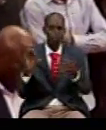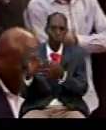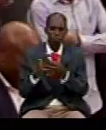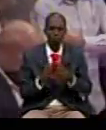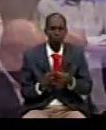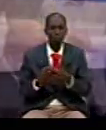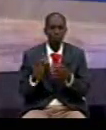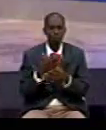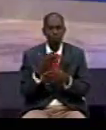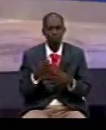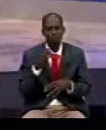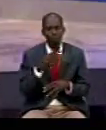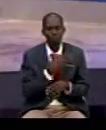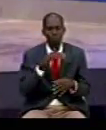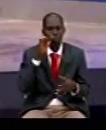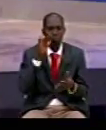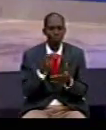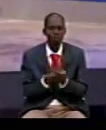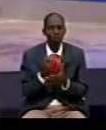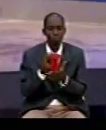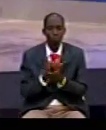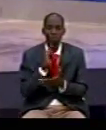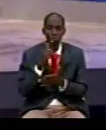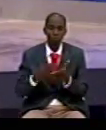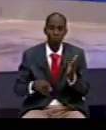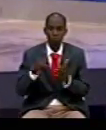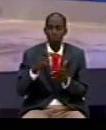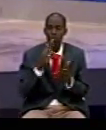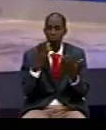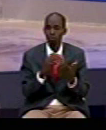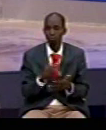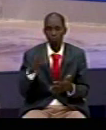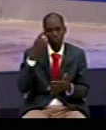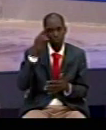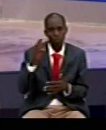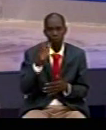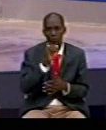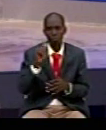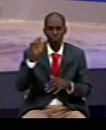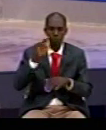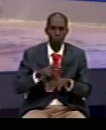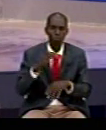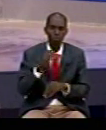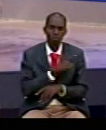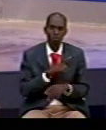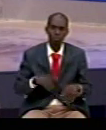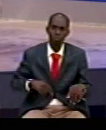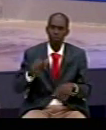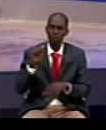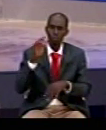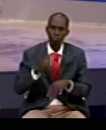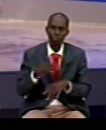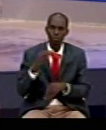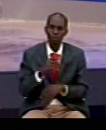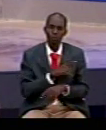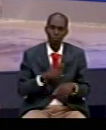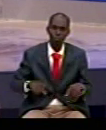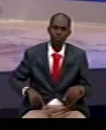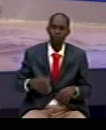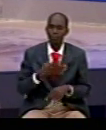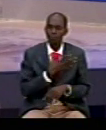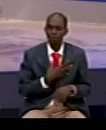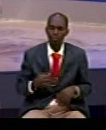Reconciliation between you and your wife. That's what we're waiting for. A touch of the Lord. A touch of the Lord. A touch of the Lord.